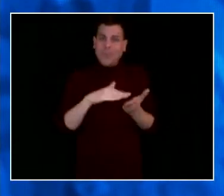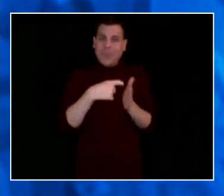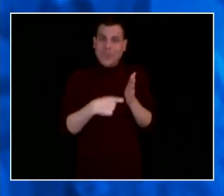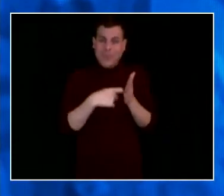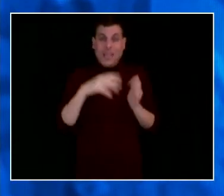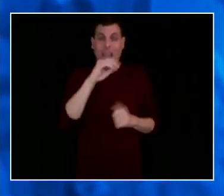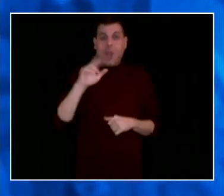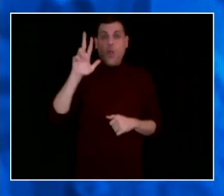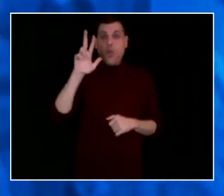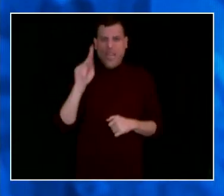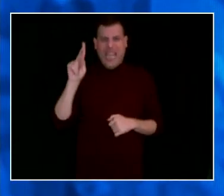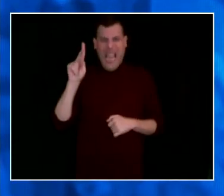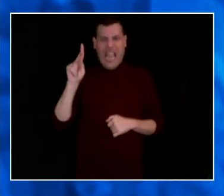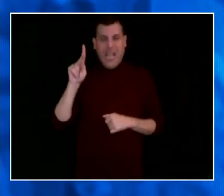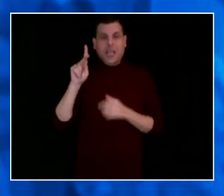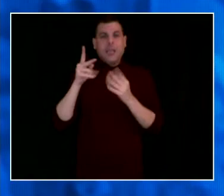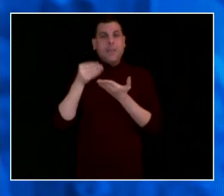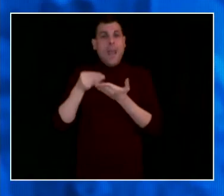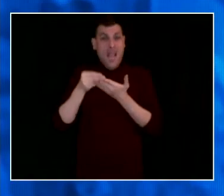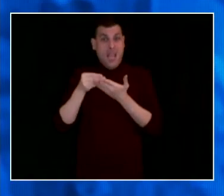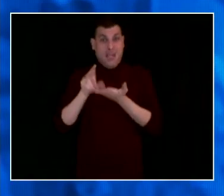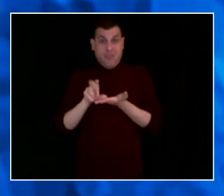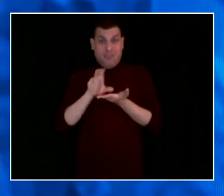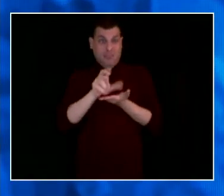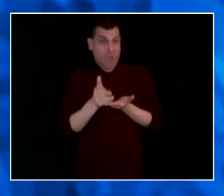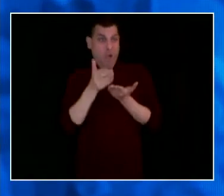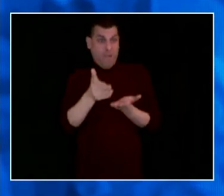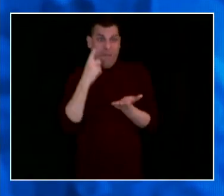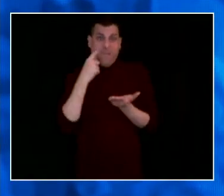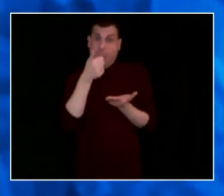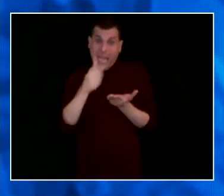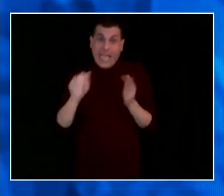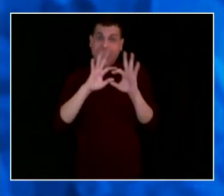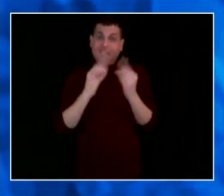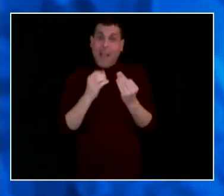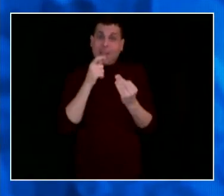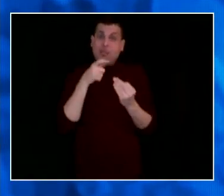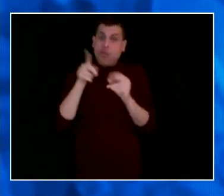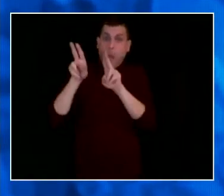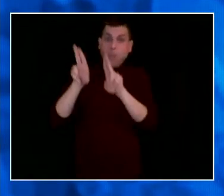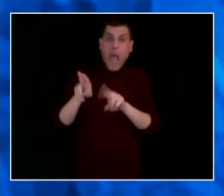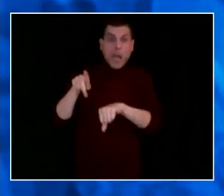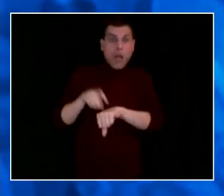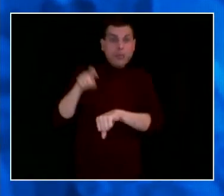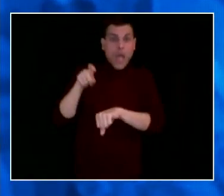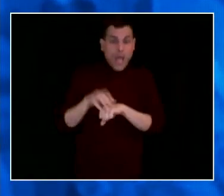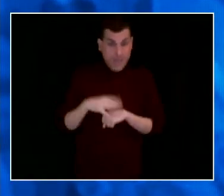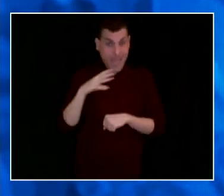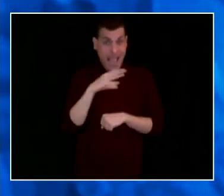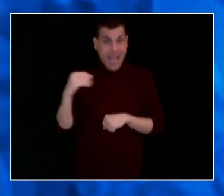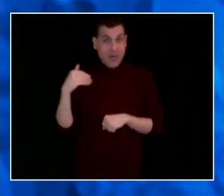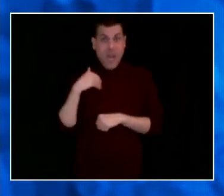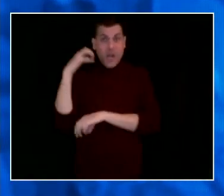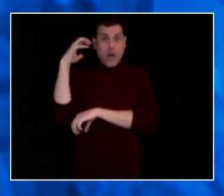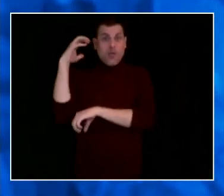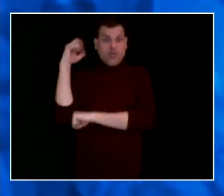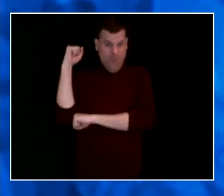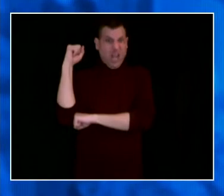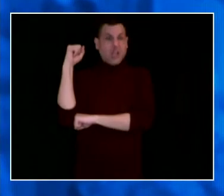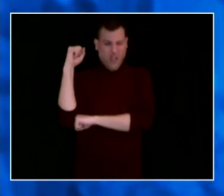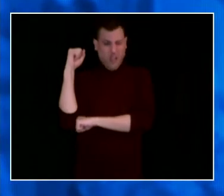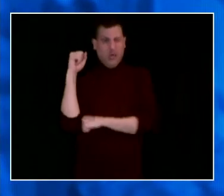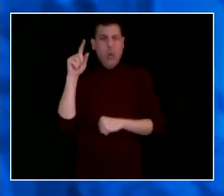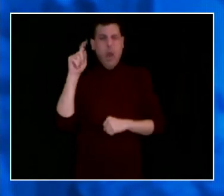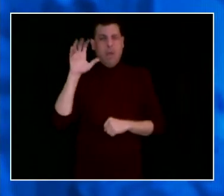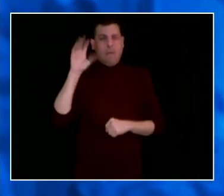to every single family who applied on time and enrolled a record 150,000 young people